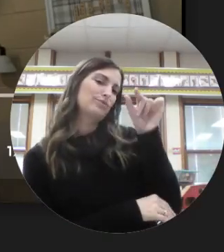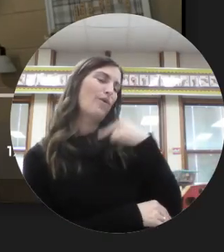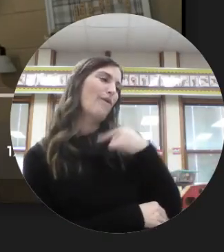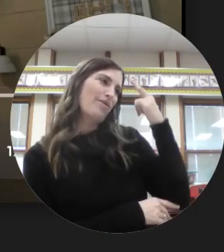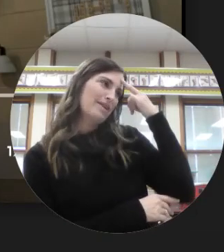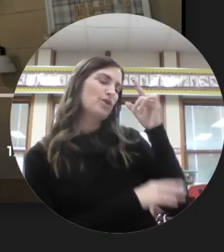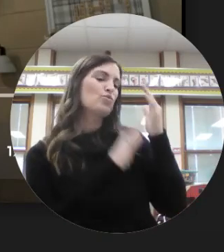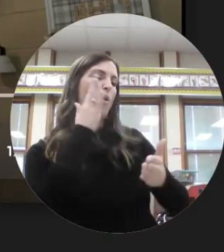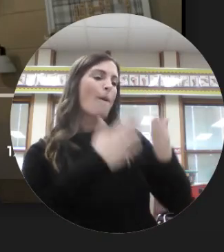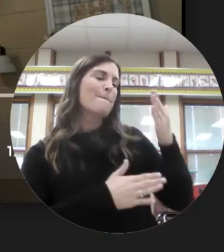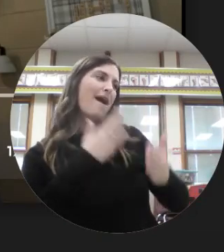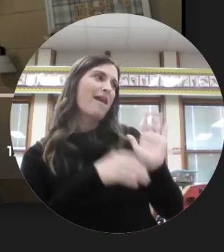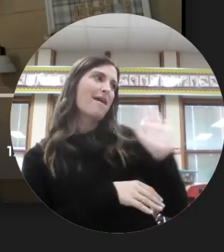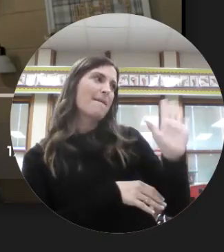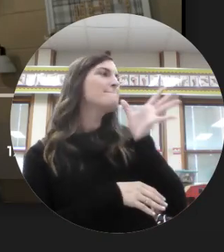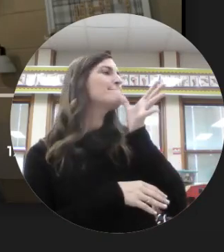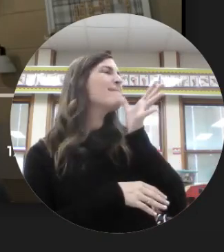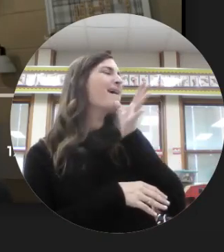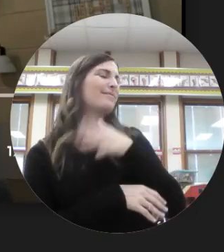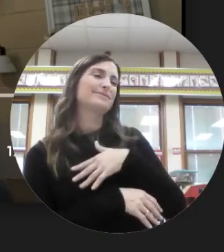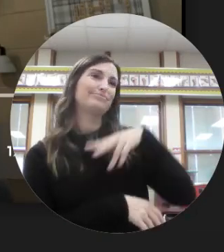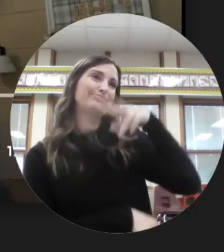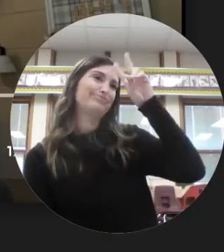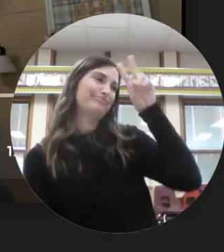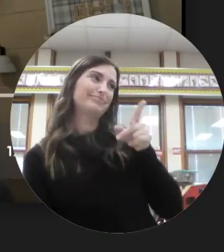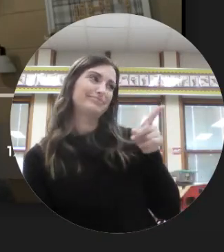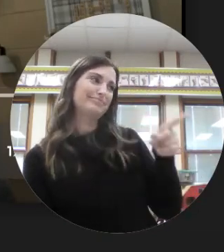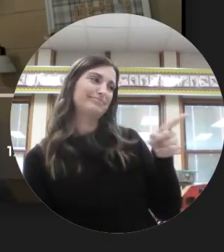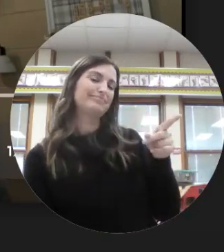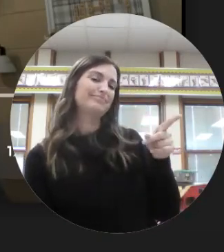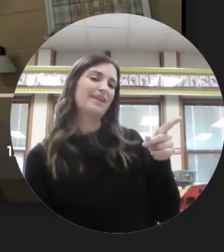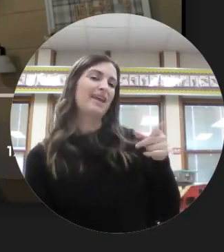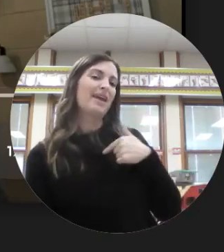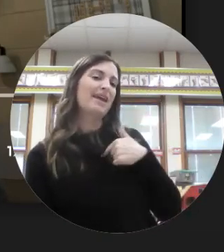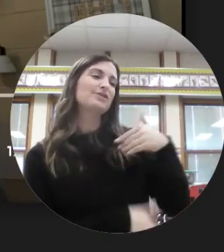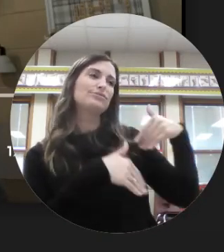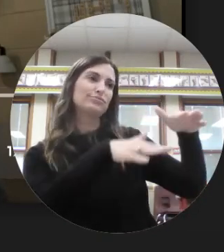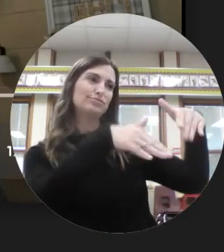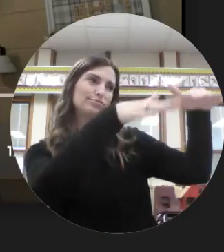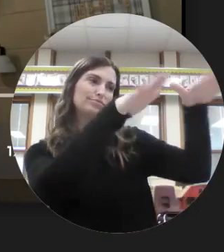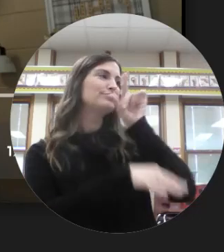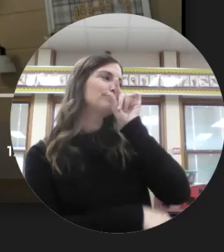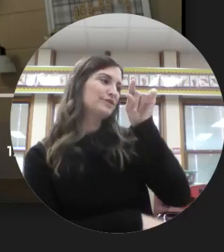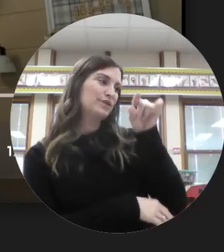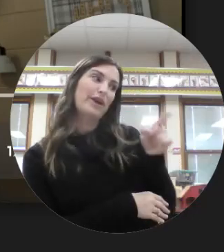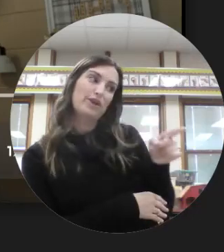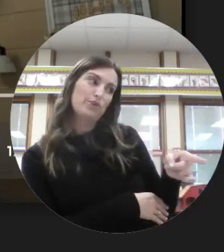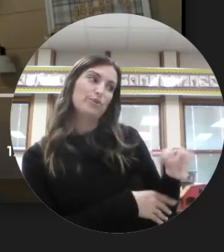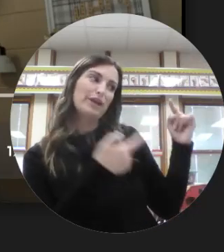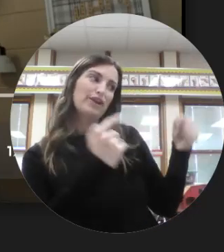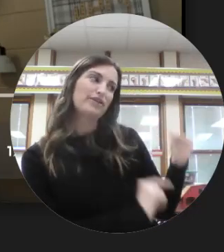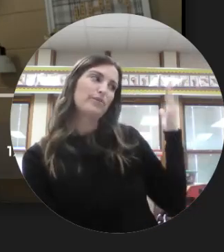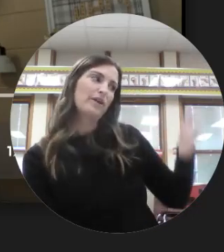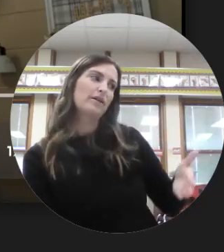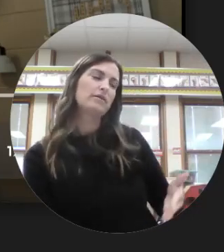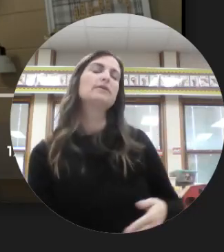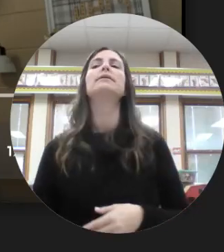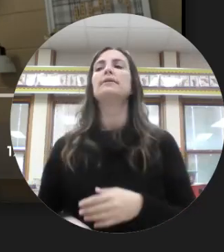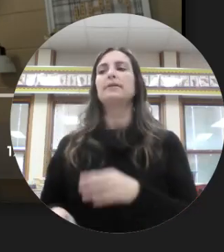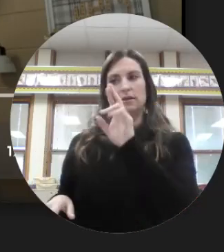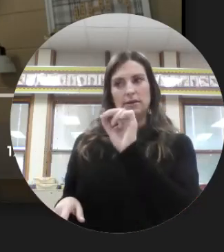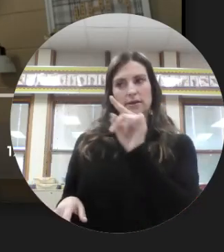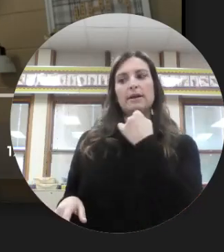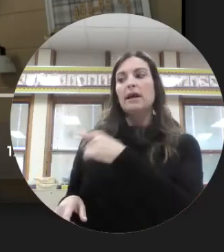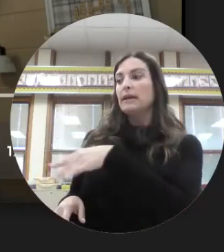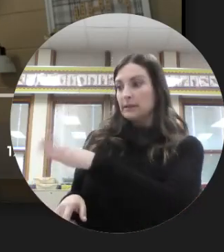mother. How could anyone be so stupid? Do yourself a favor, Gosling, and fly away before you get hurt. She is right, Bright Bill,